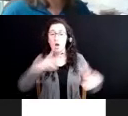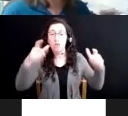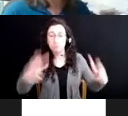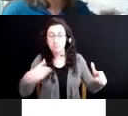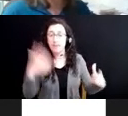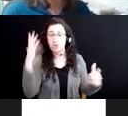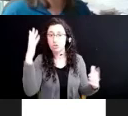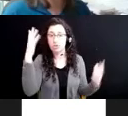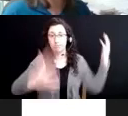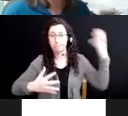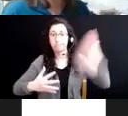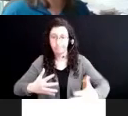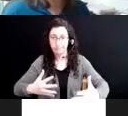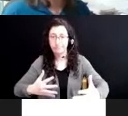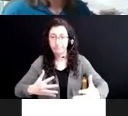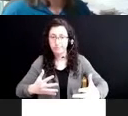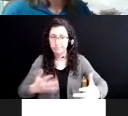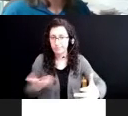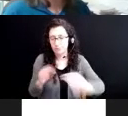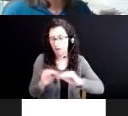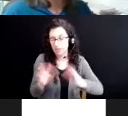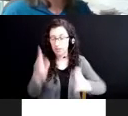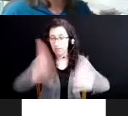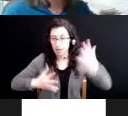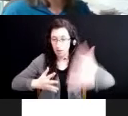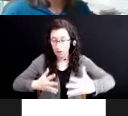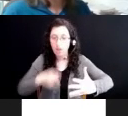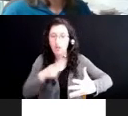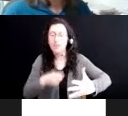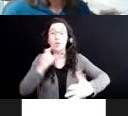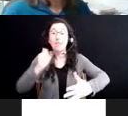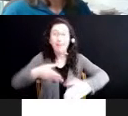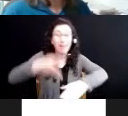providing habitat benefit. So instead of cutting them up or